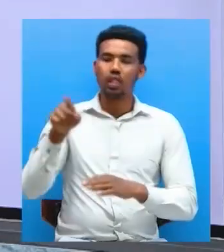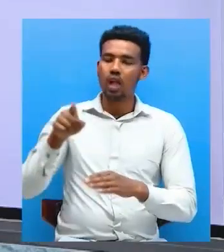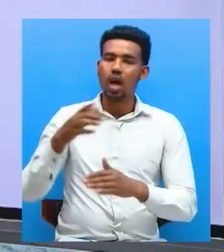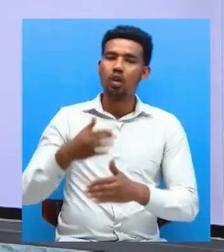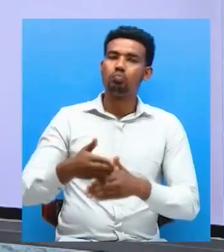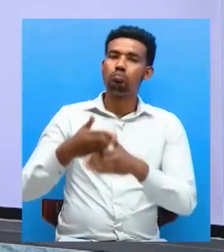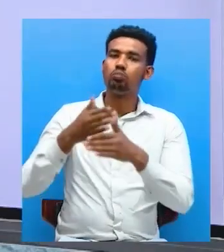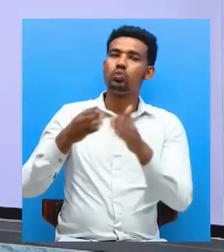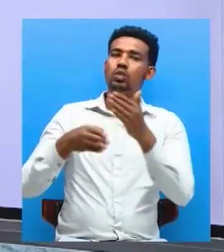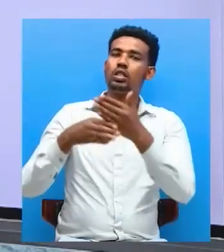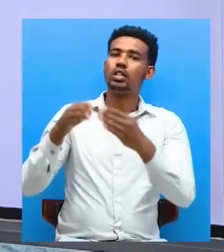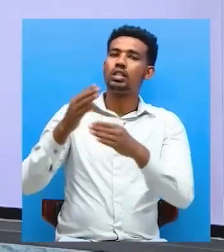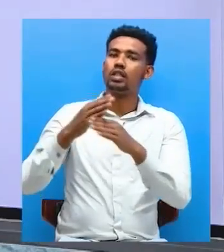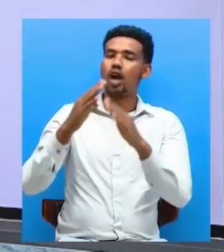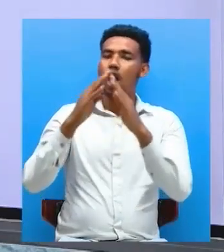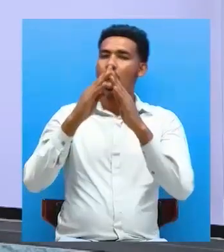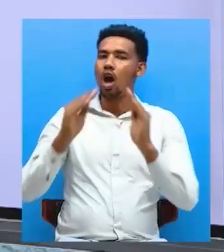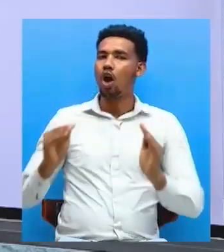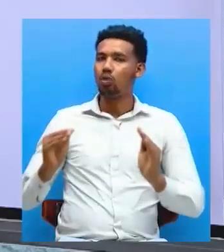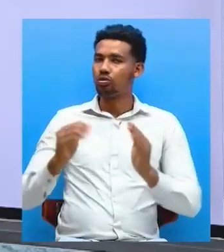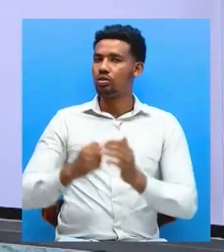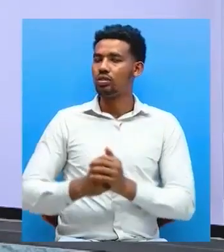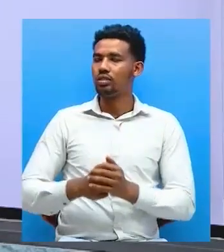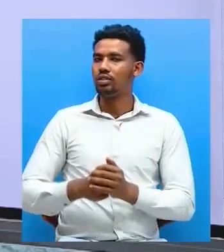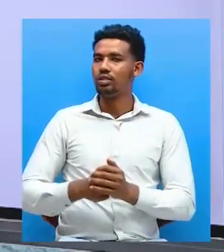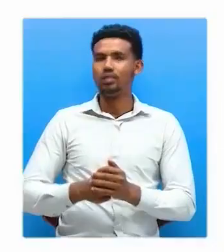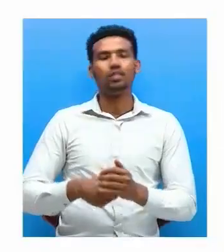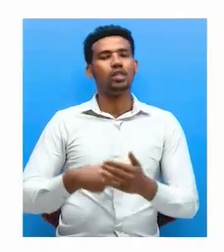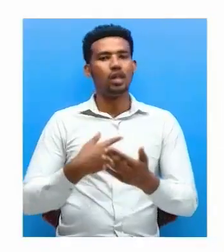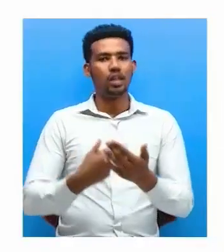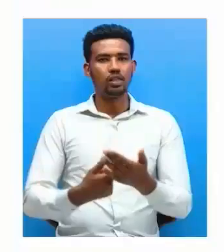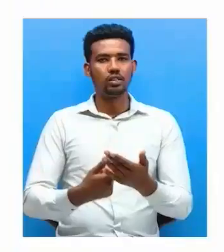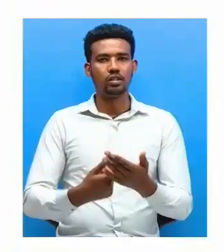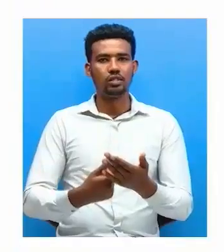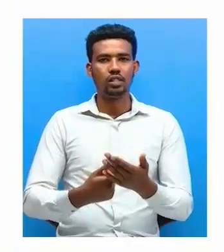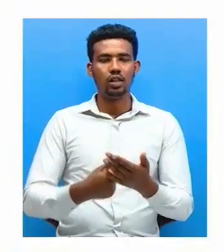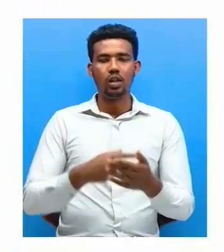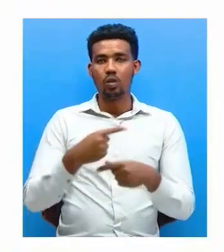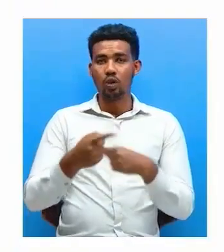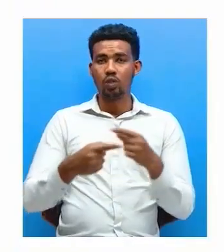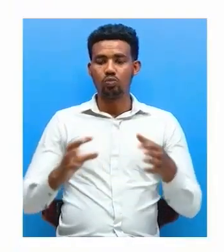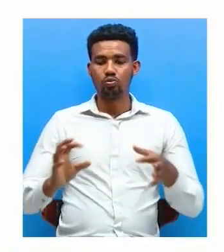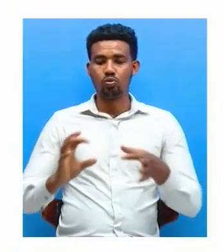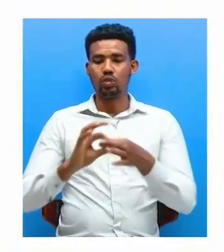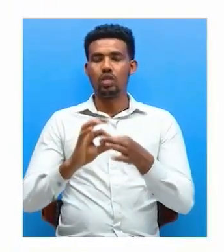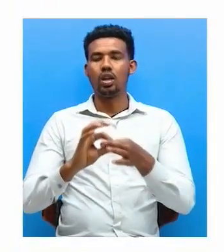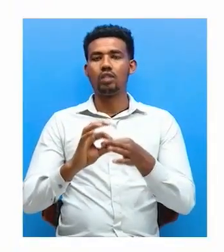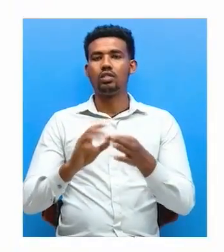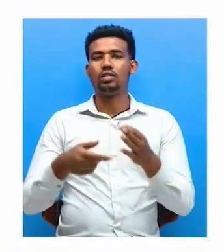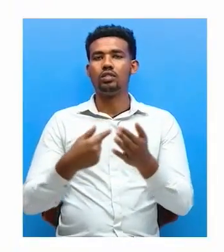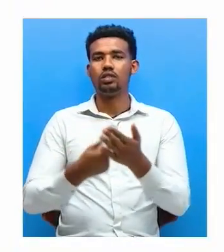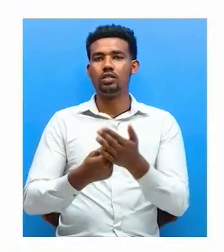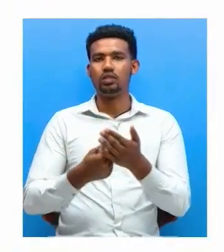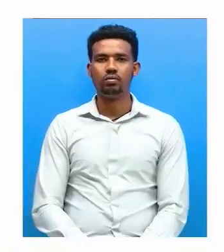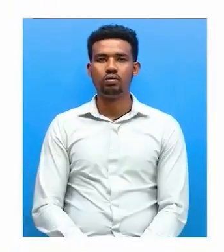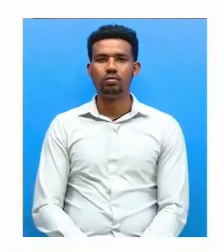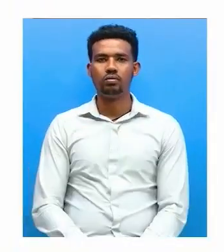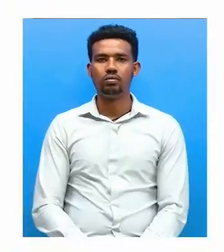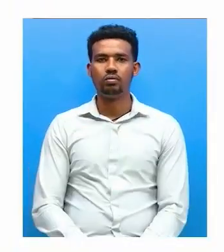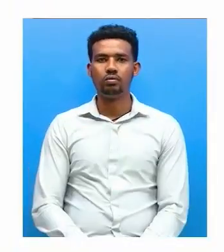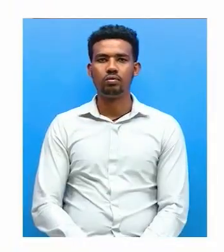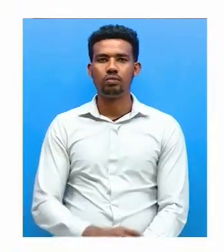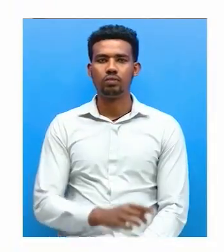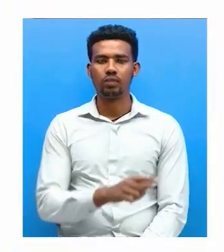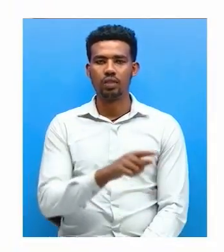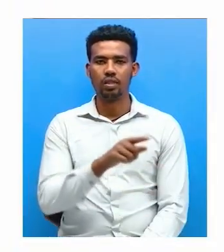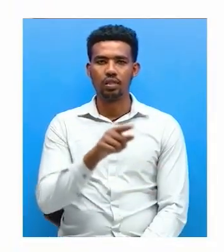are building house. Here it is. We are going to contract this one. They